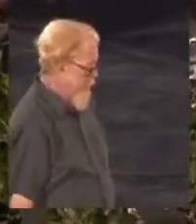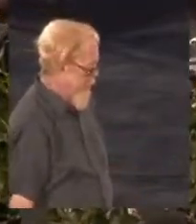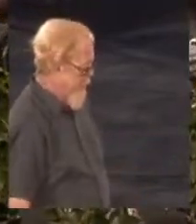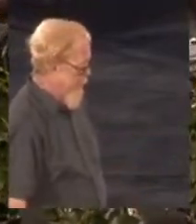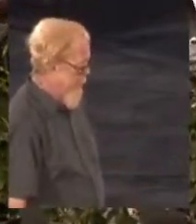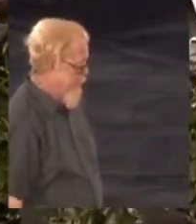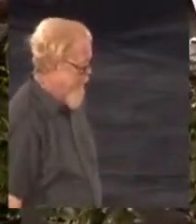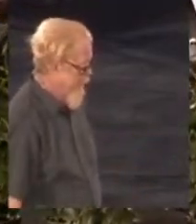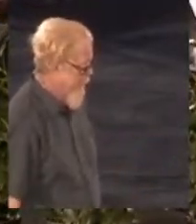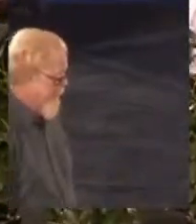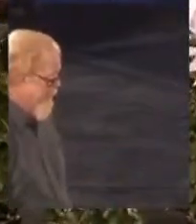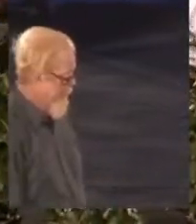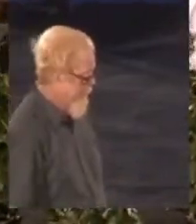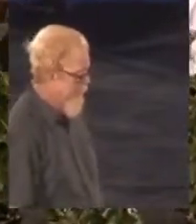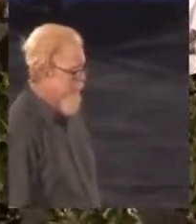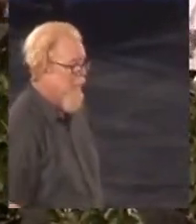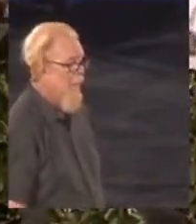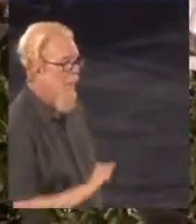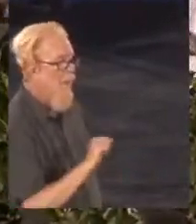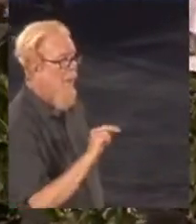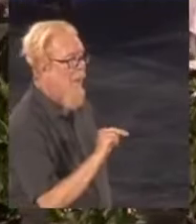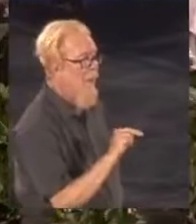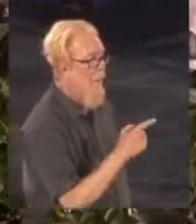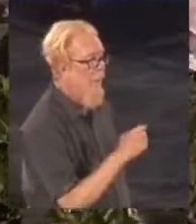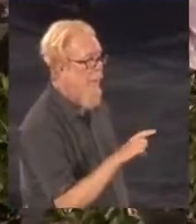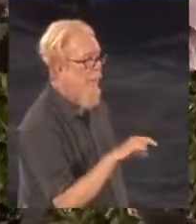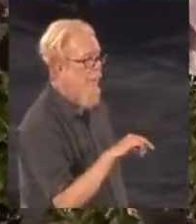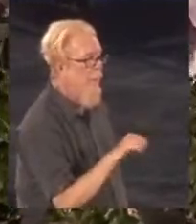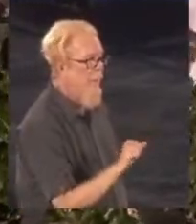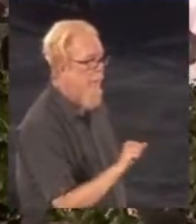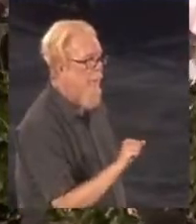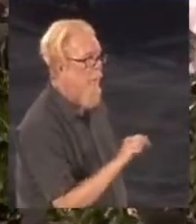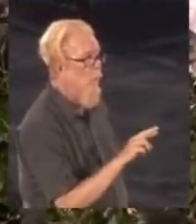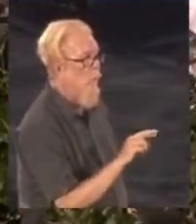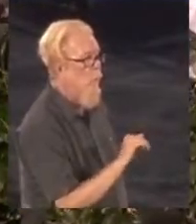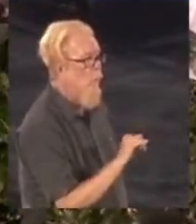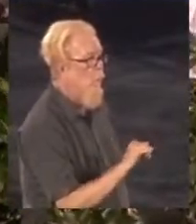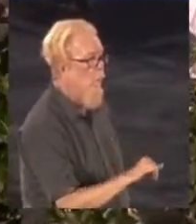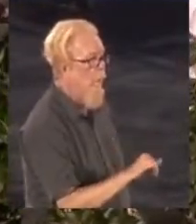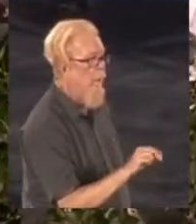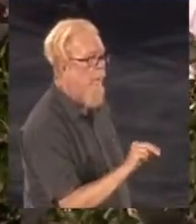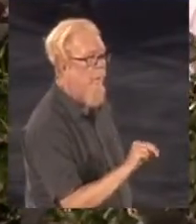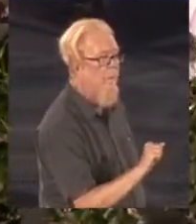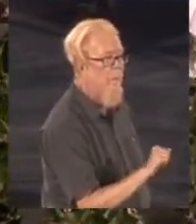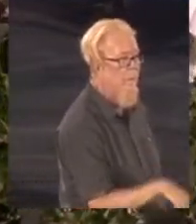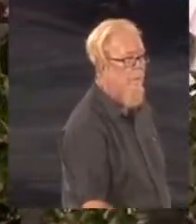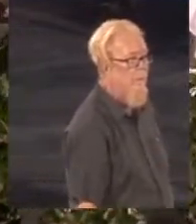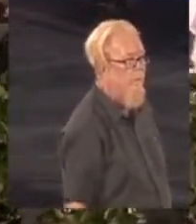Angelica Reina.